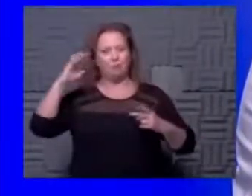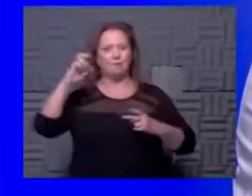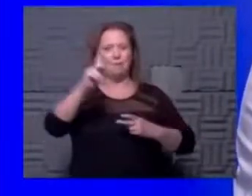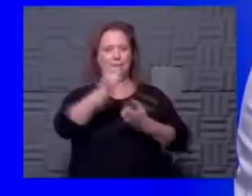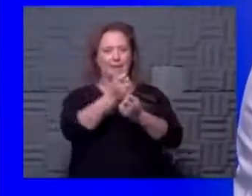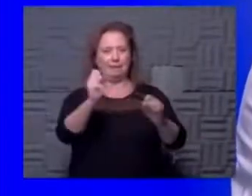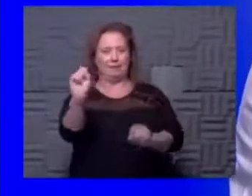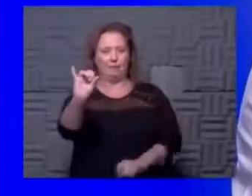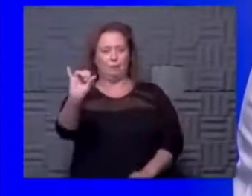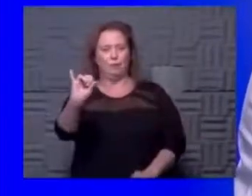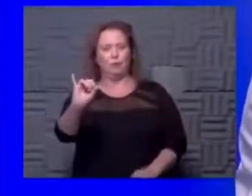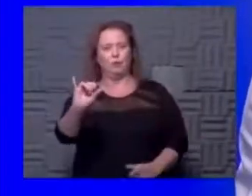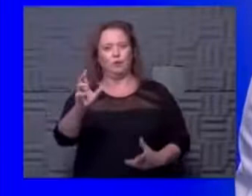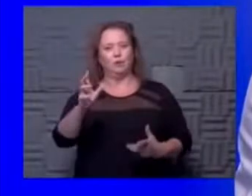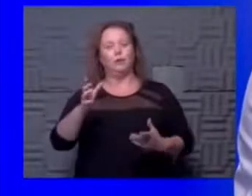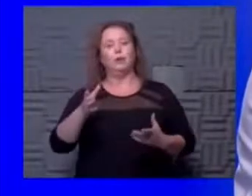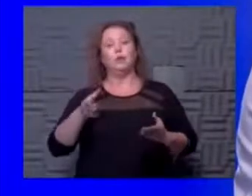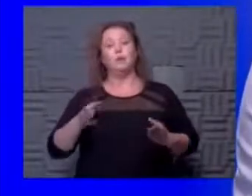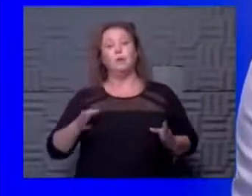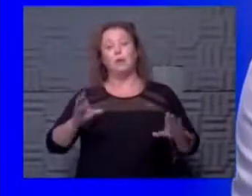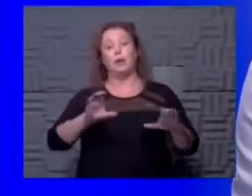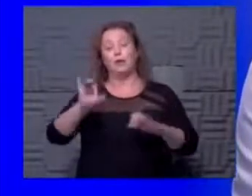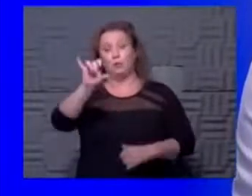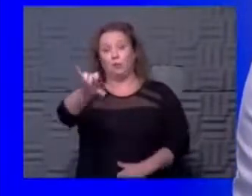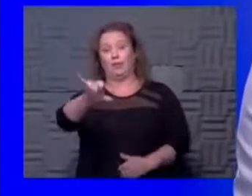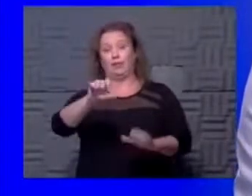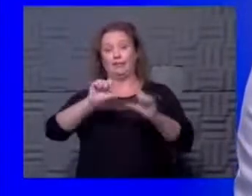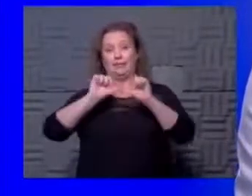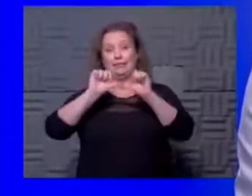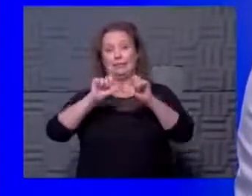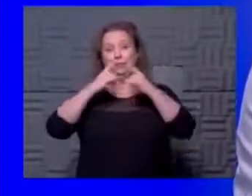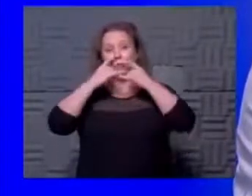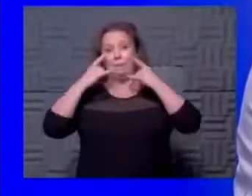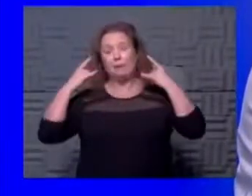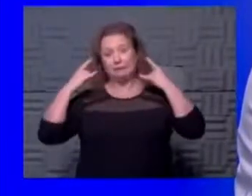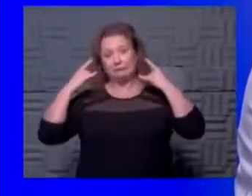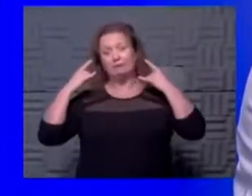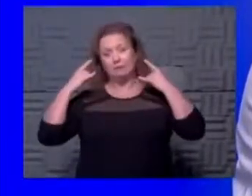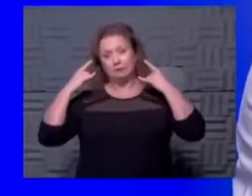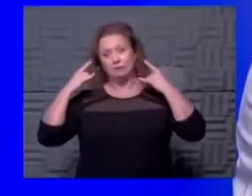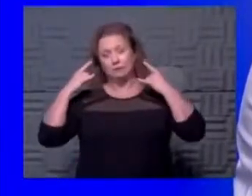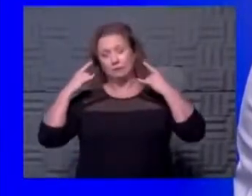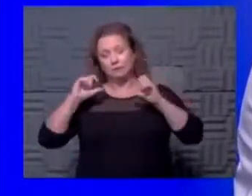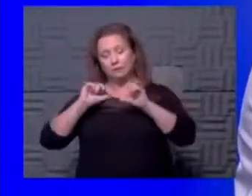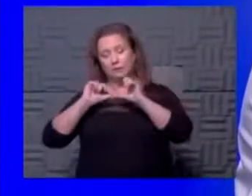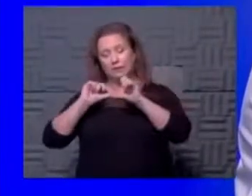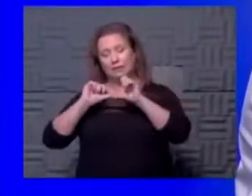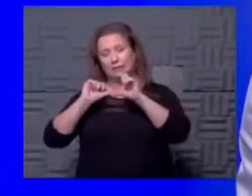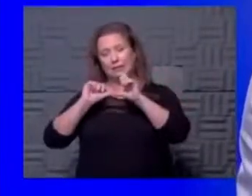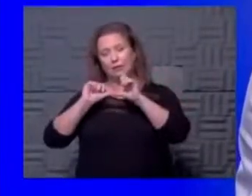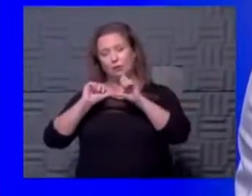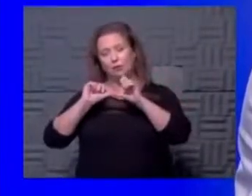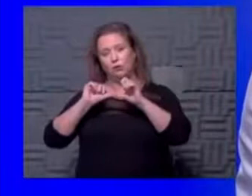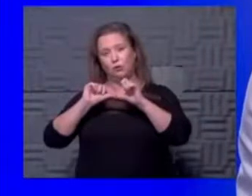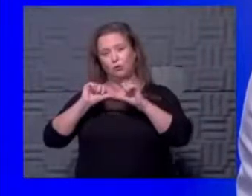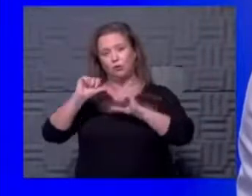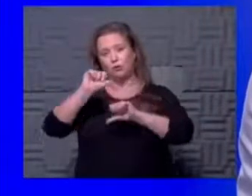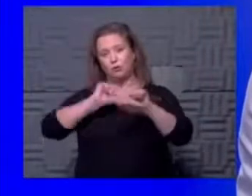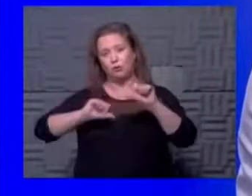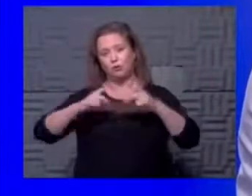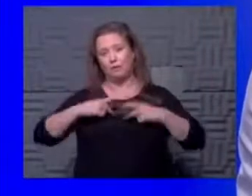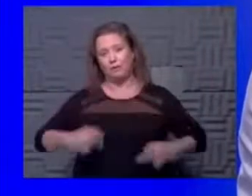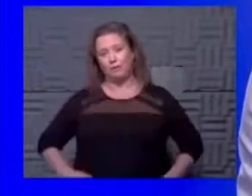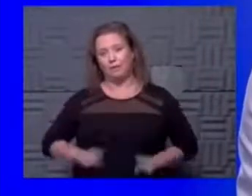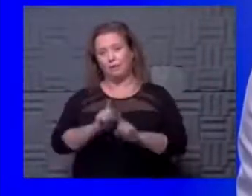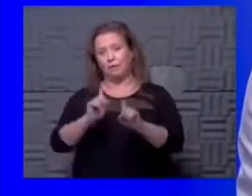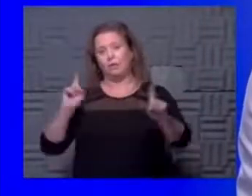to is going to be safe. And the way to do it is going to be to continue to mask, continue to social and physically distance,